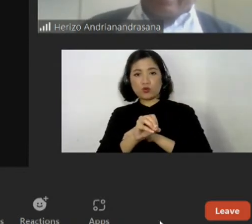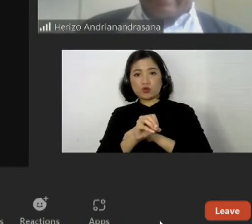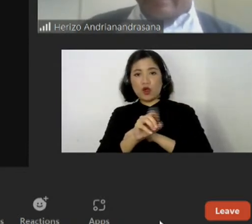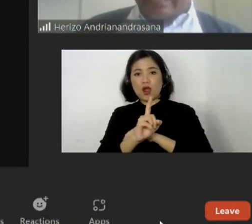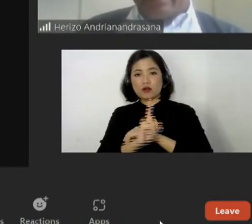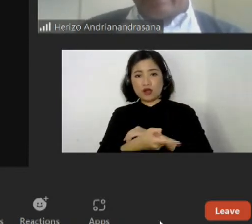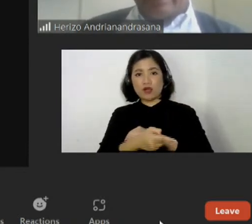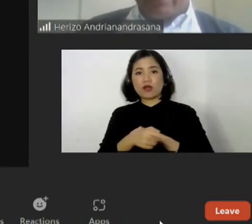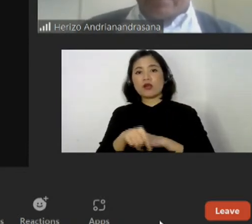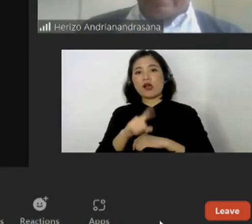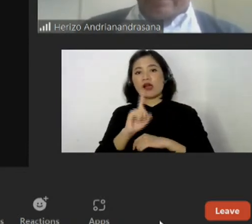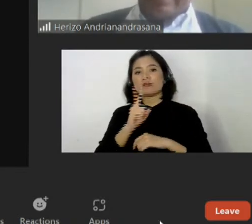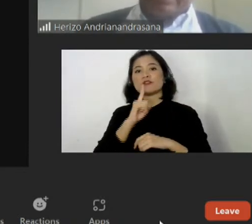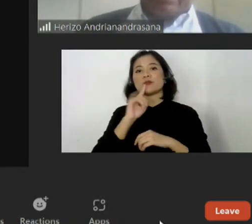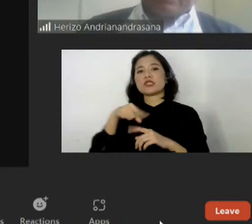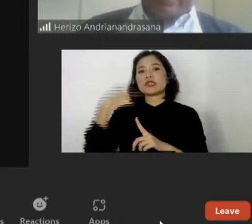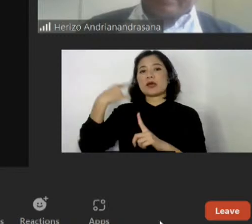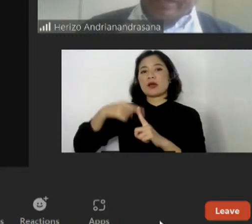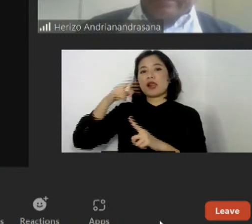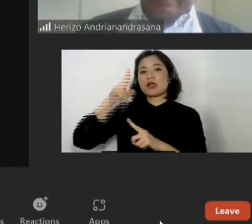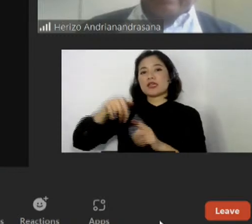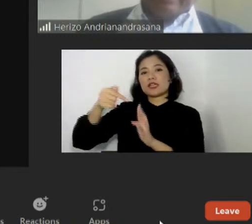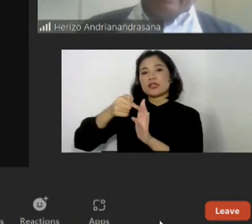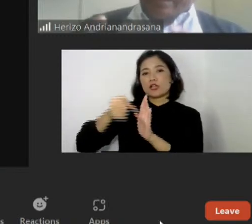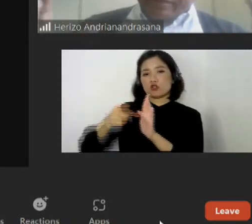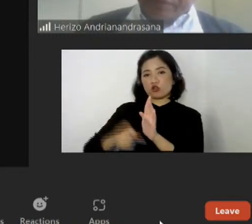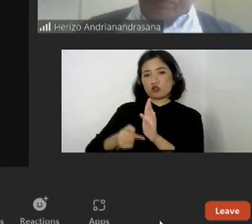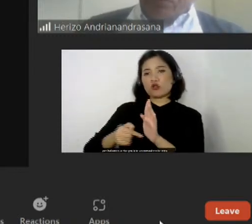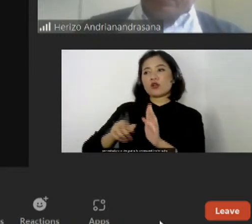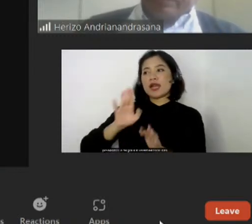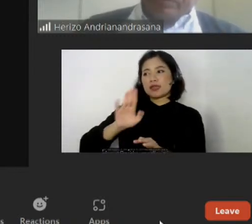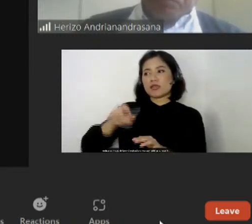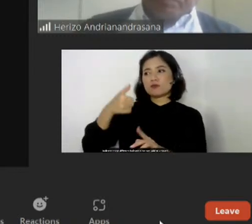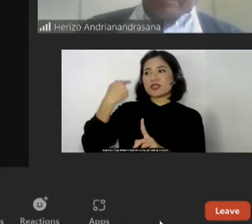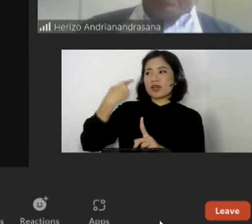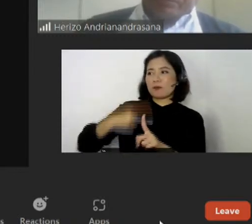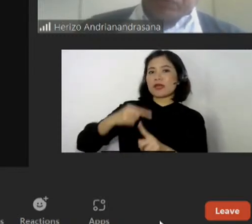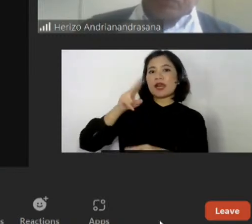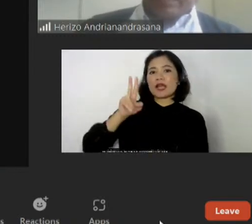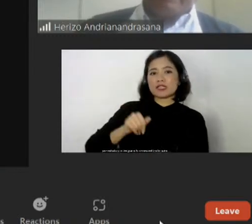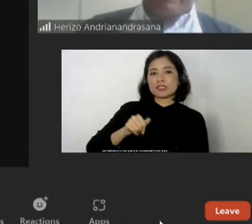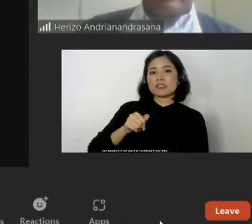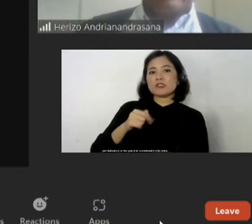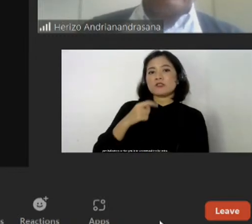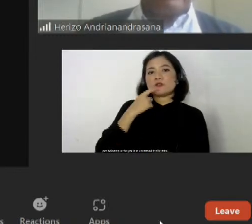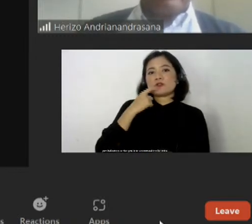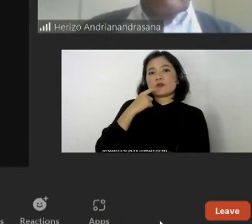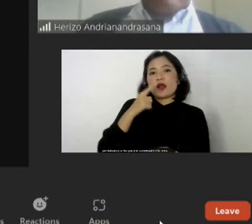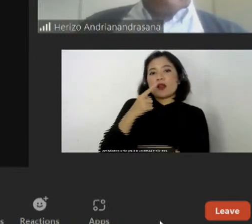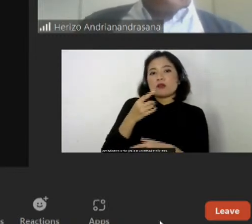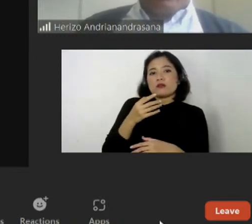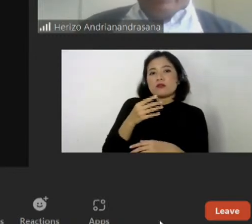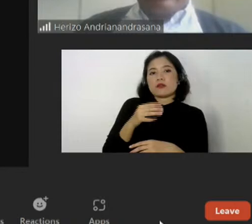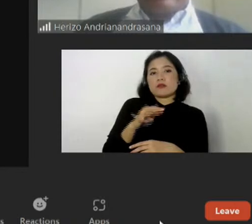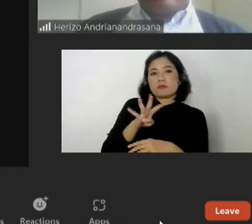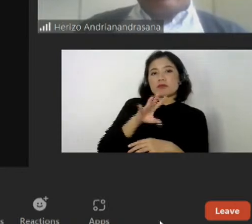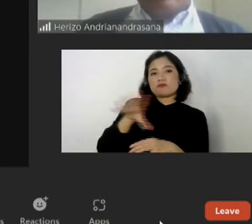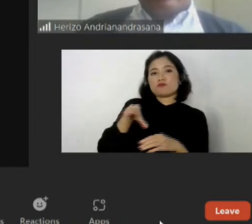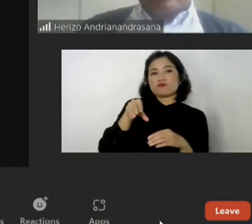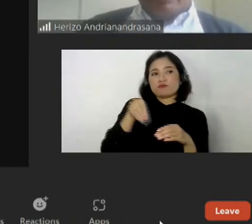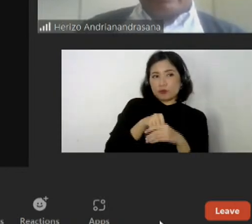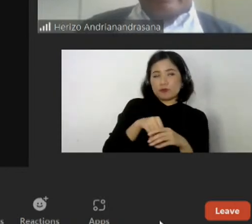are extra indicators, environmental indicators we can add as a fourth, to be part of the fourth dimension. So